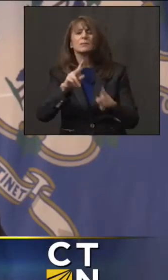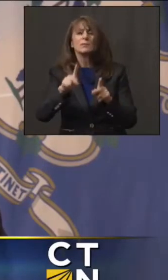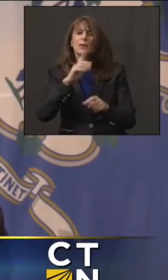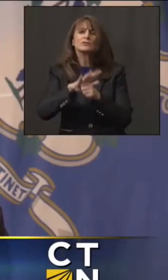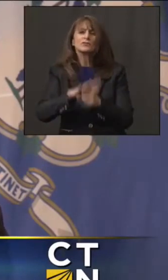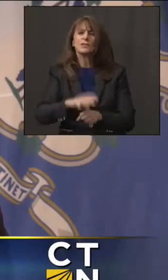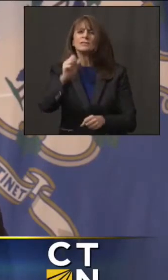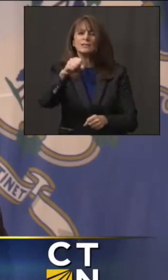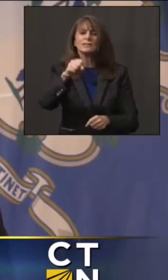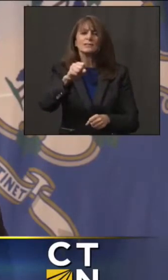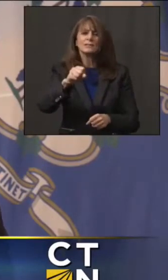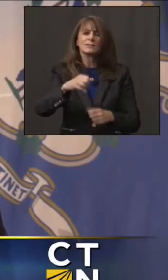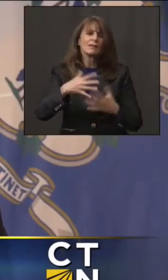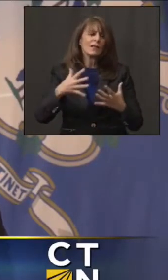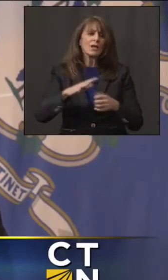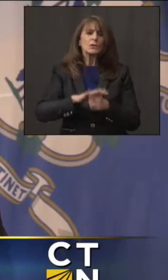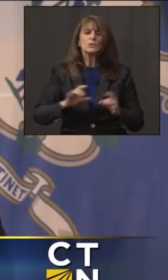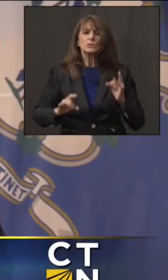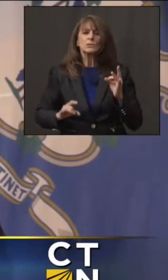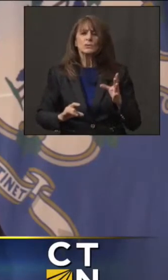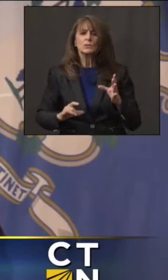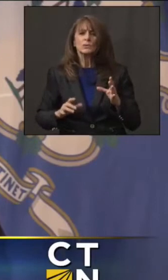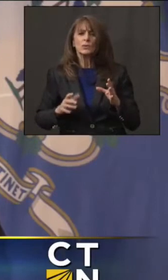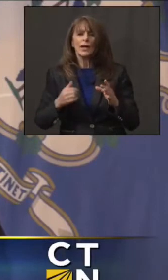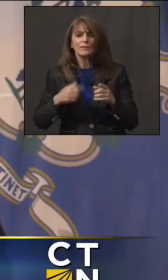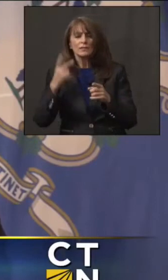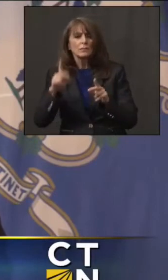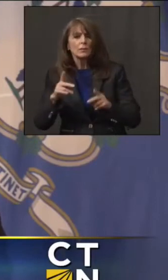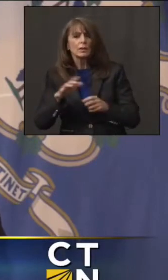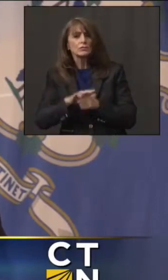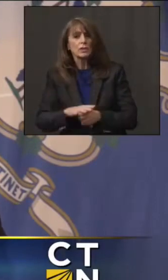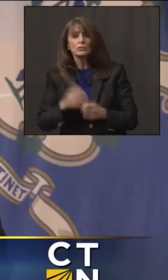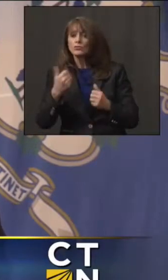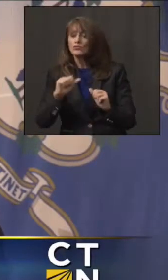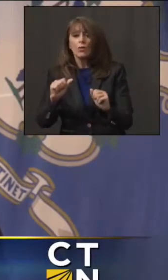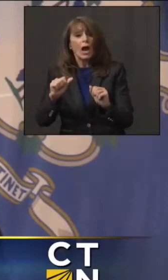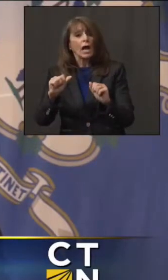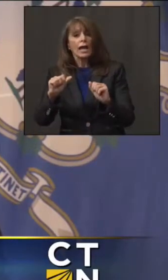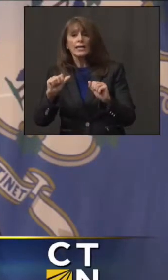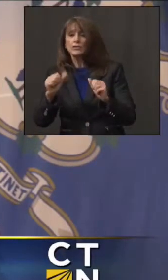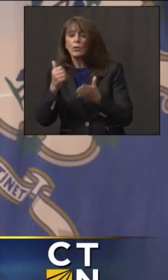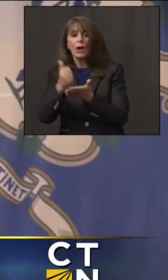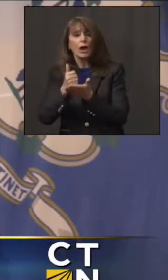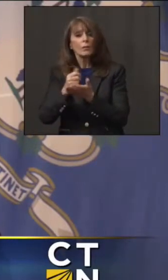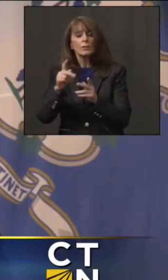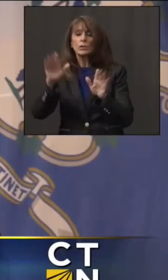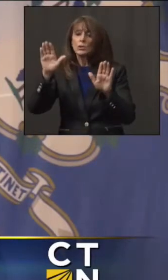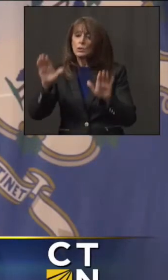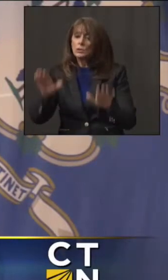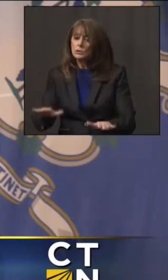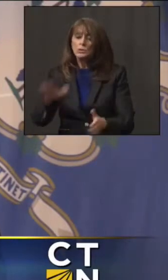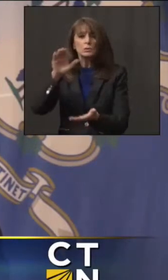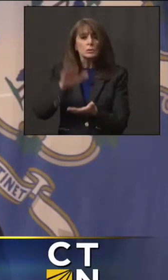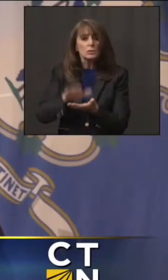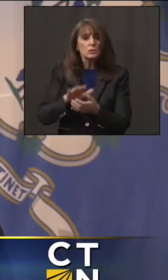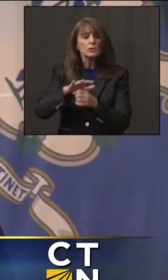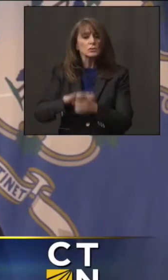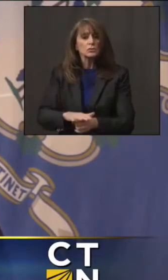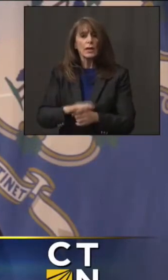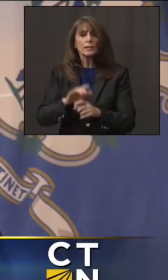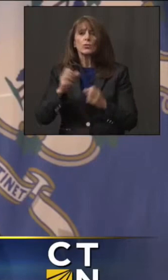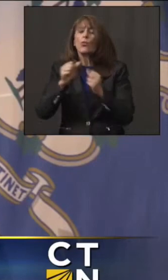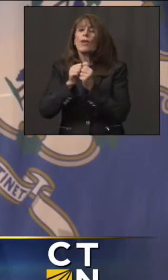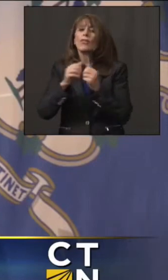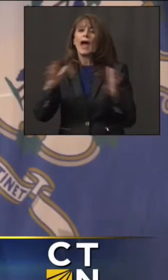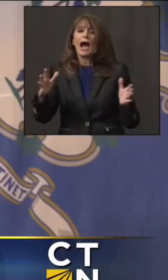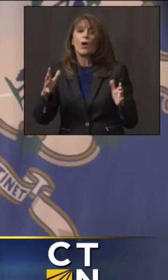pressure. We've got to listen to that, see if we can address that, and ways that we can address that without necessarily shutting down big